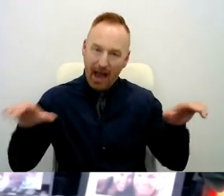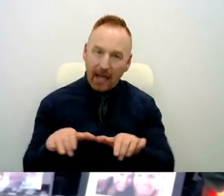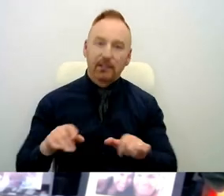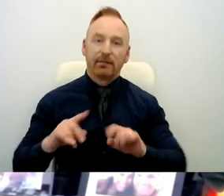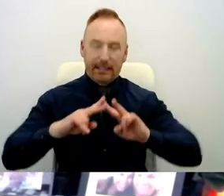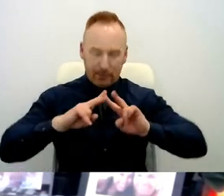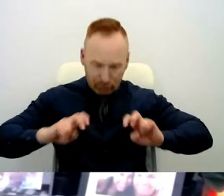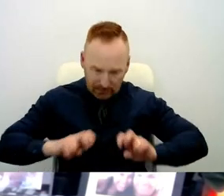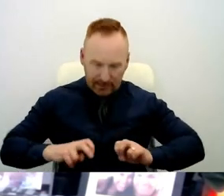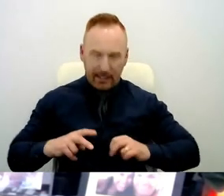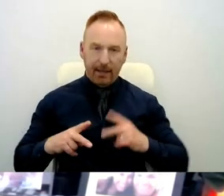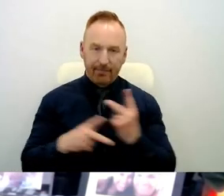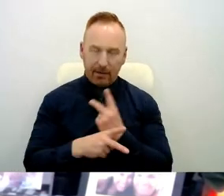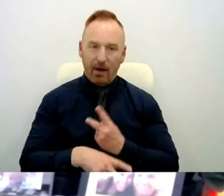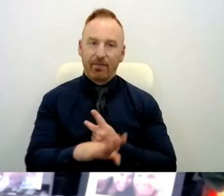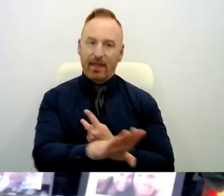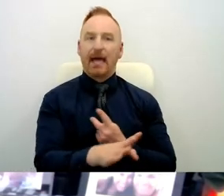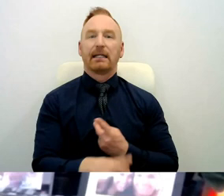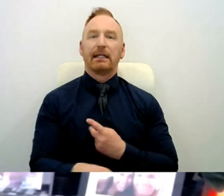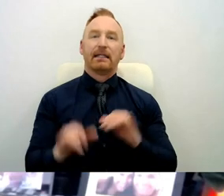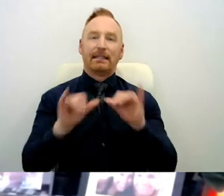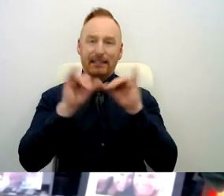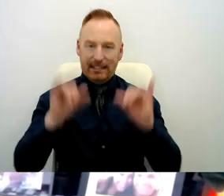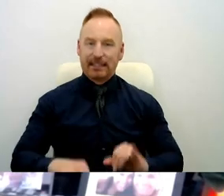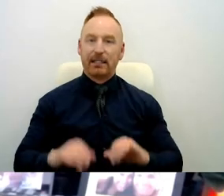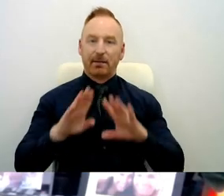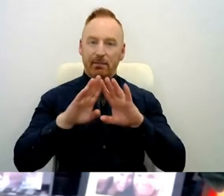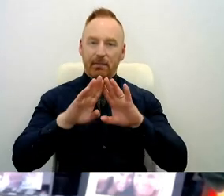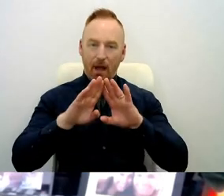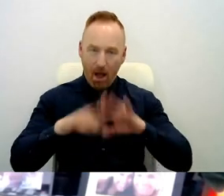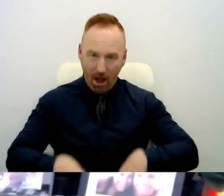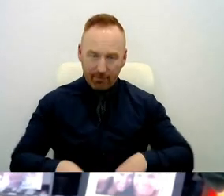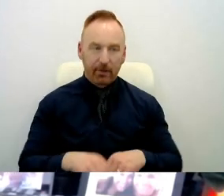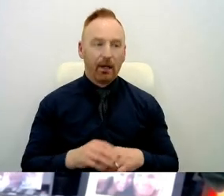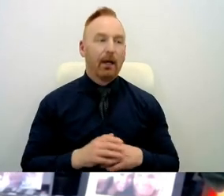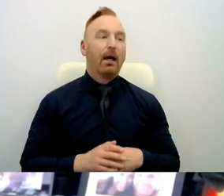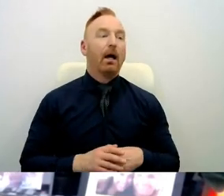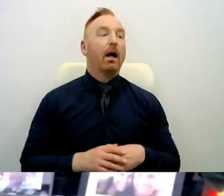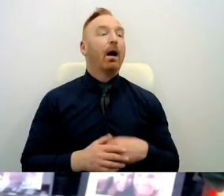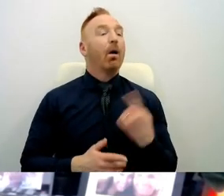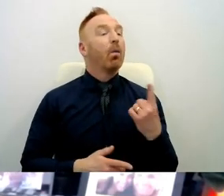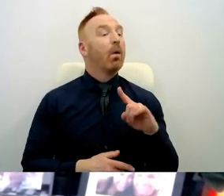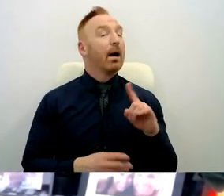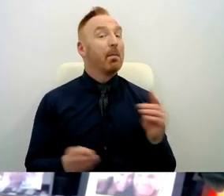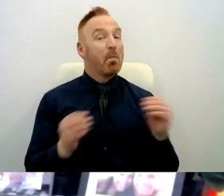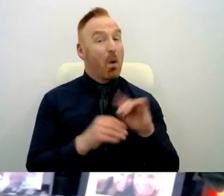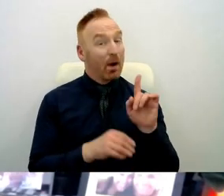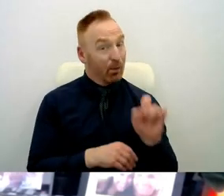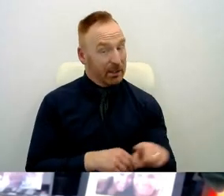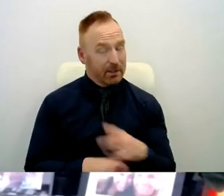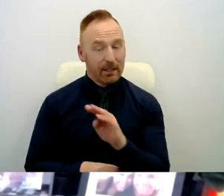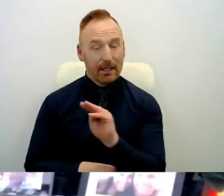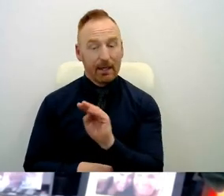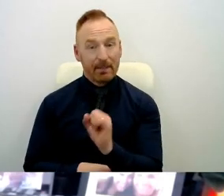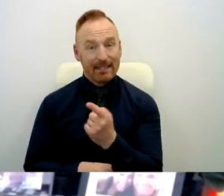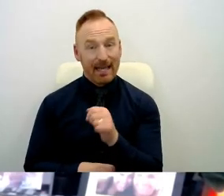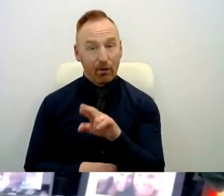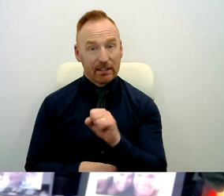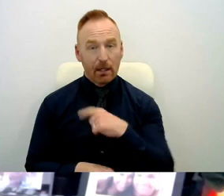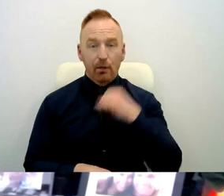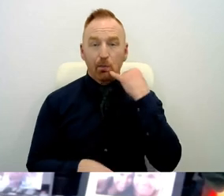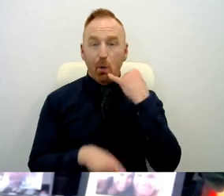and critically examine and dismantle and renew. One more question for you, Ms. Harris, is what is